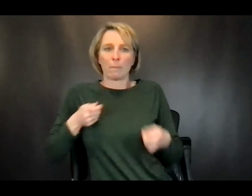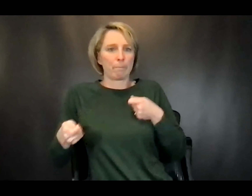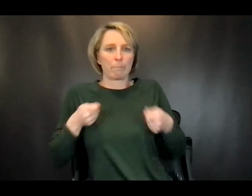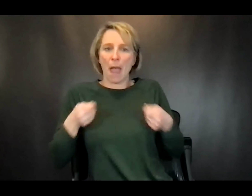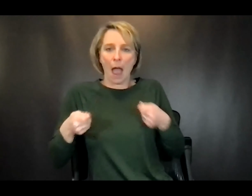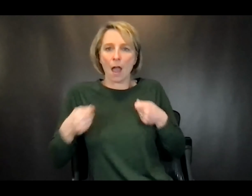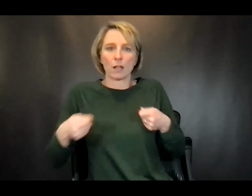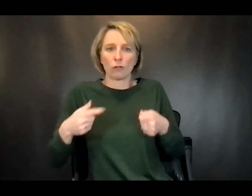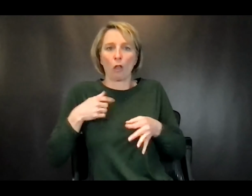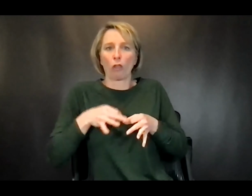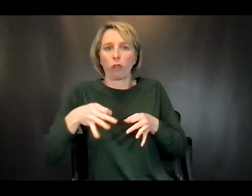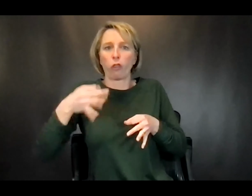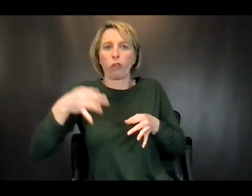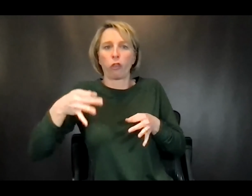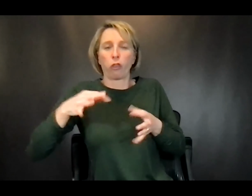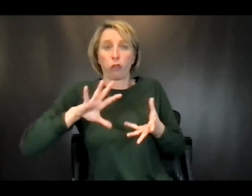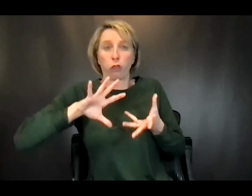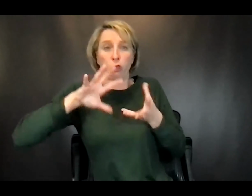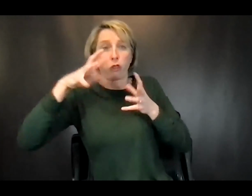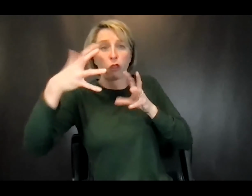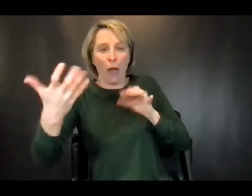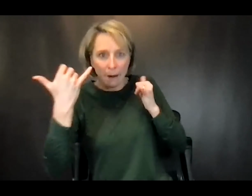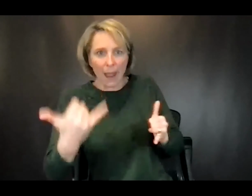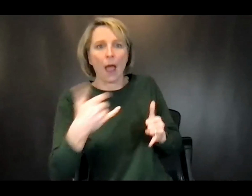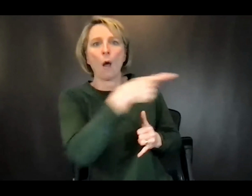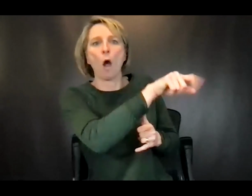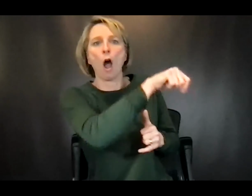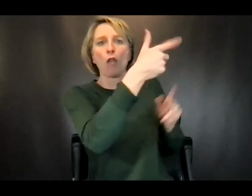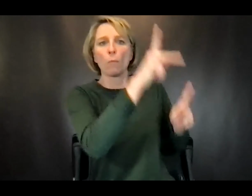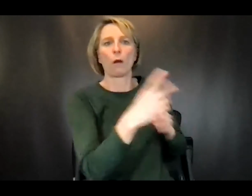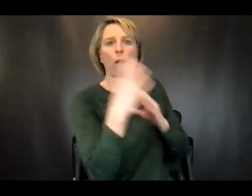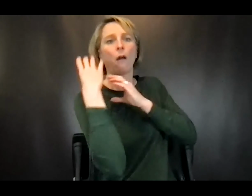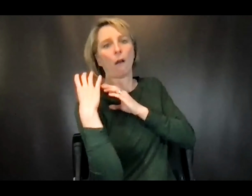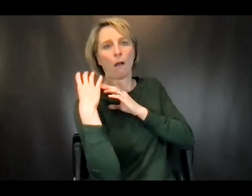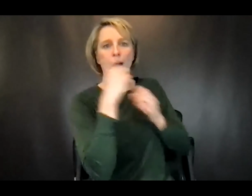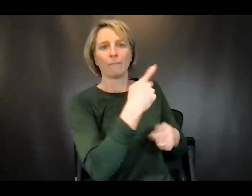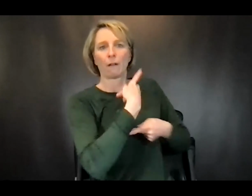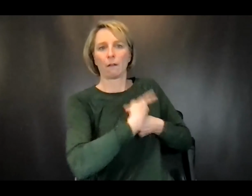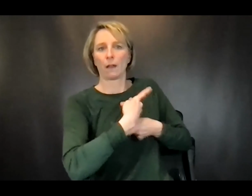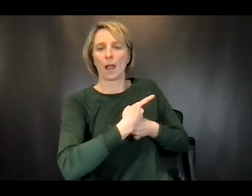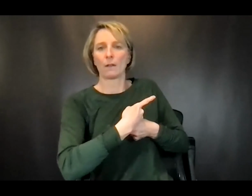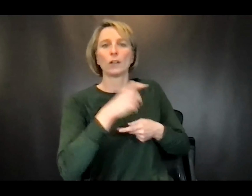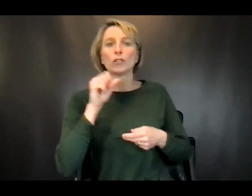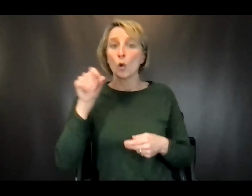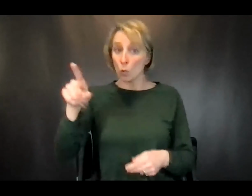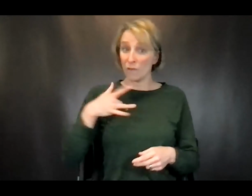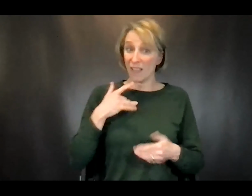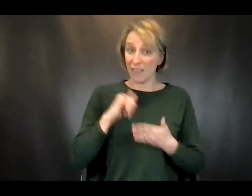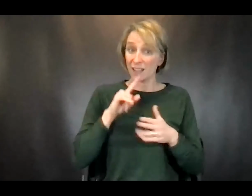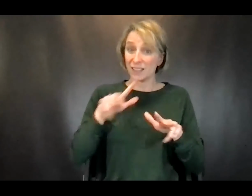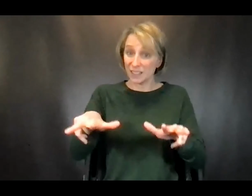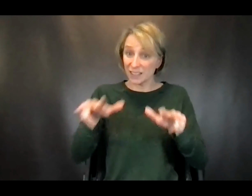around. Instead of seeing it as selfish, see it as a main responsibility of your life.